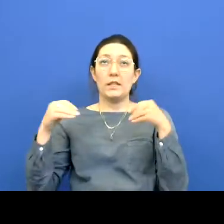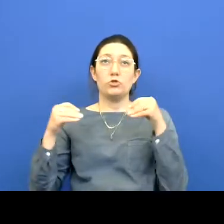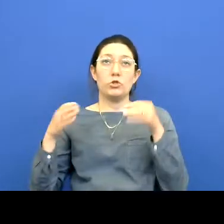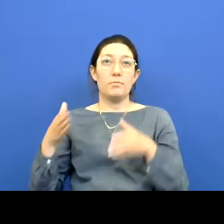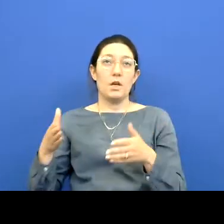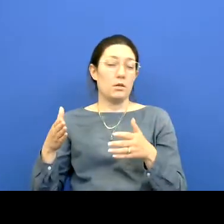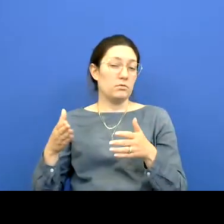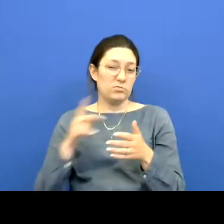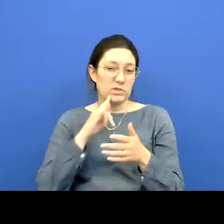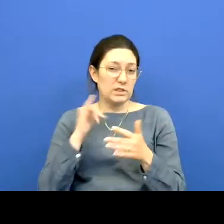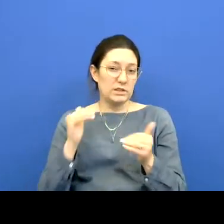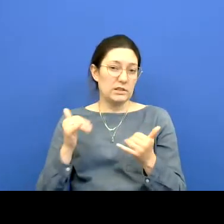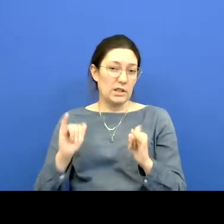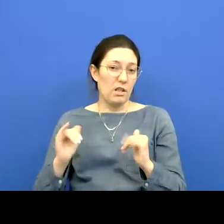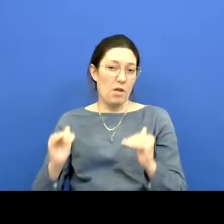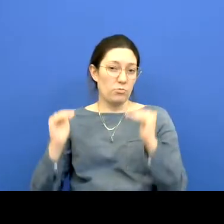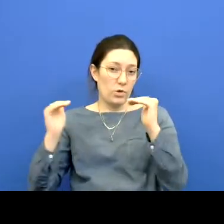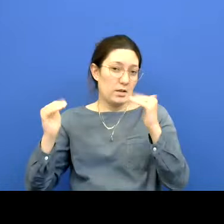as I'm concerned.